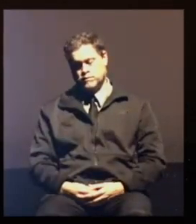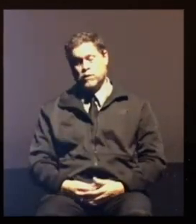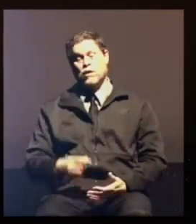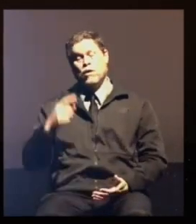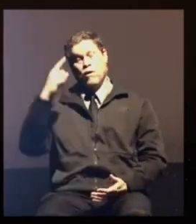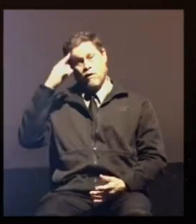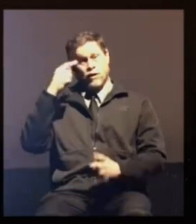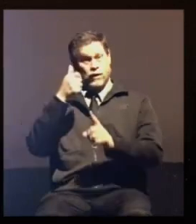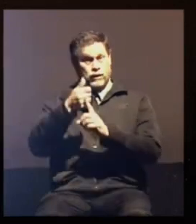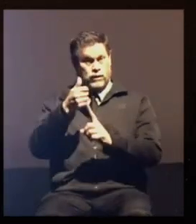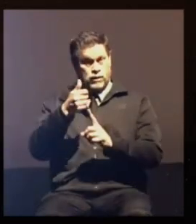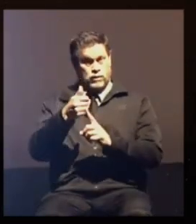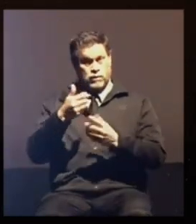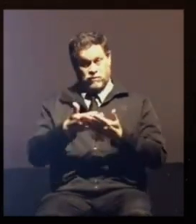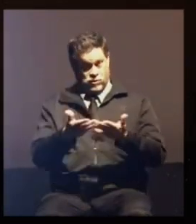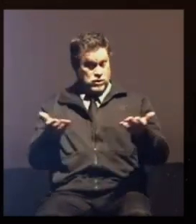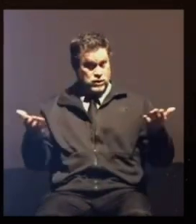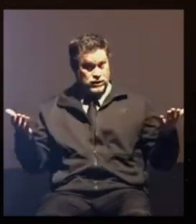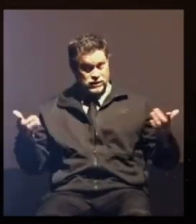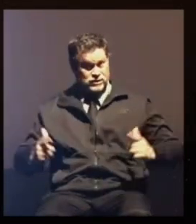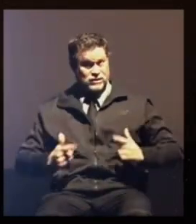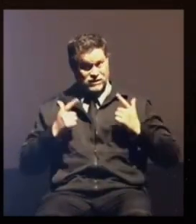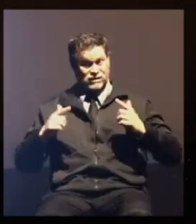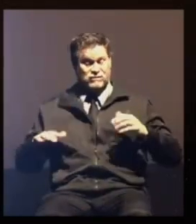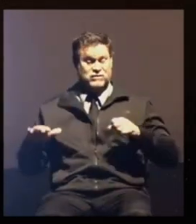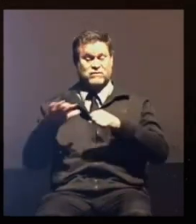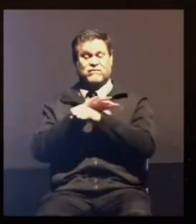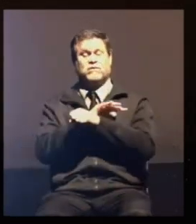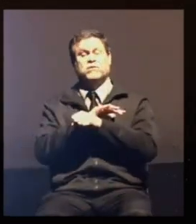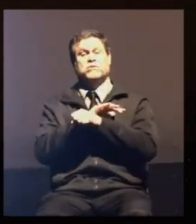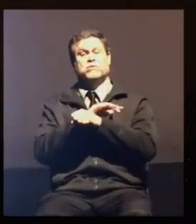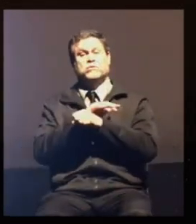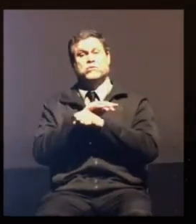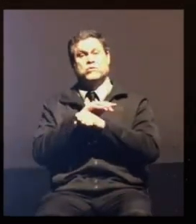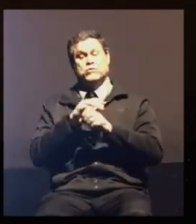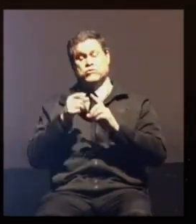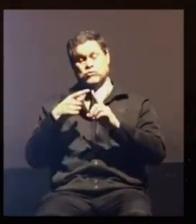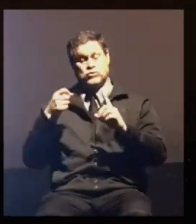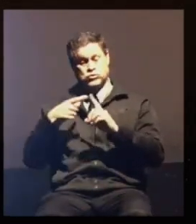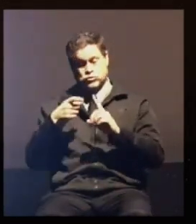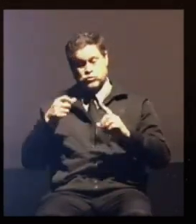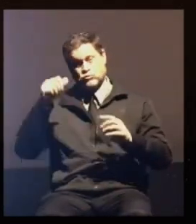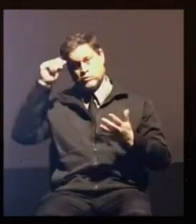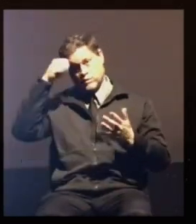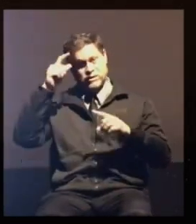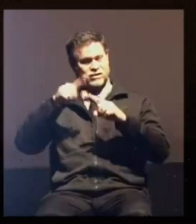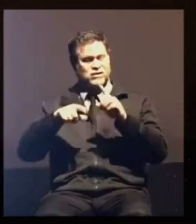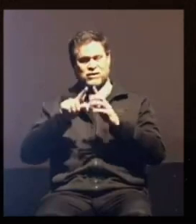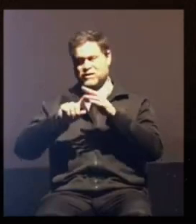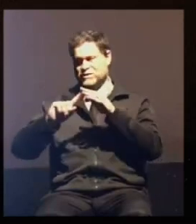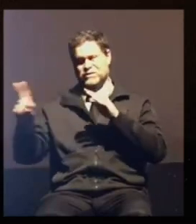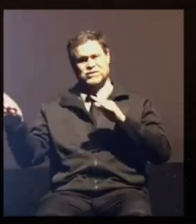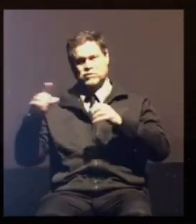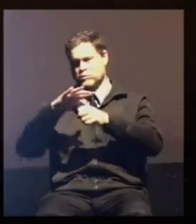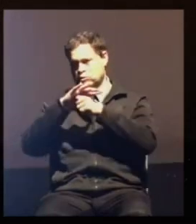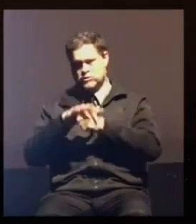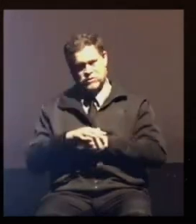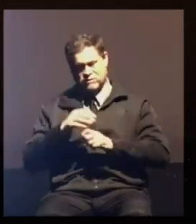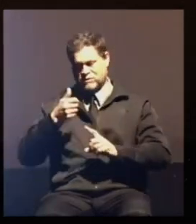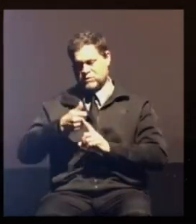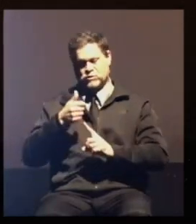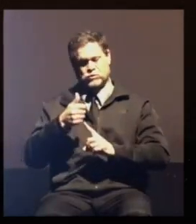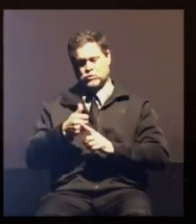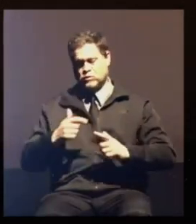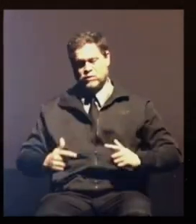For him and for us, life is filled with triggers and reminders. He cannot escape the stress of his own